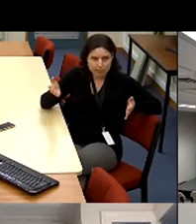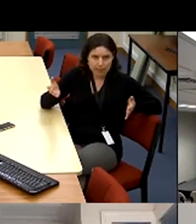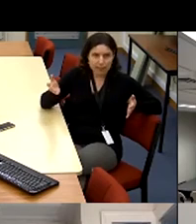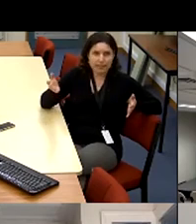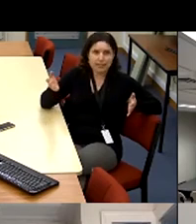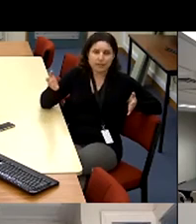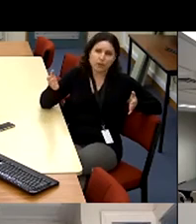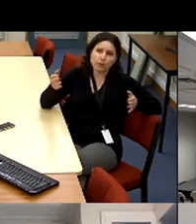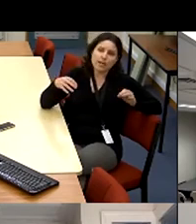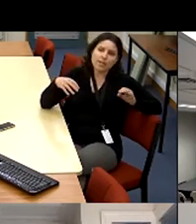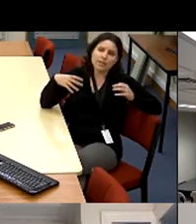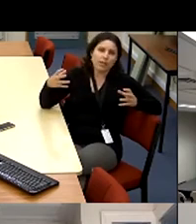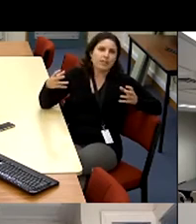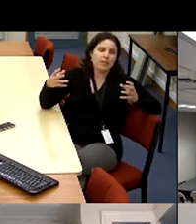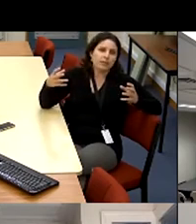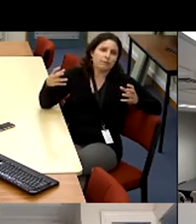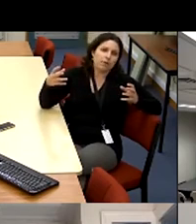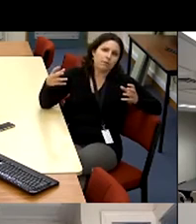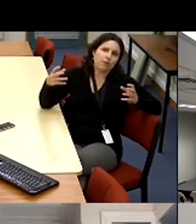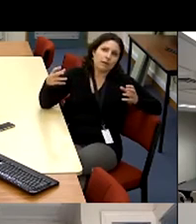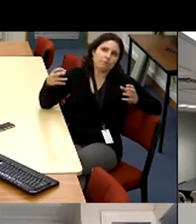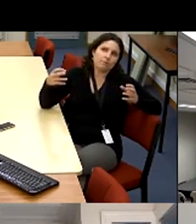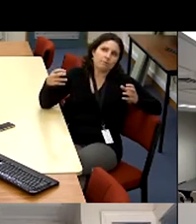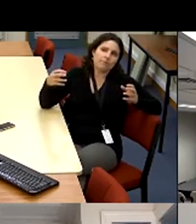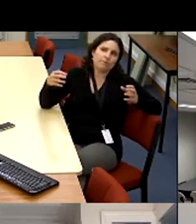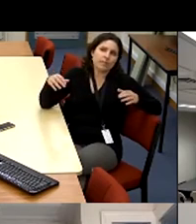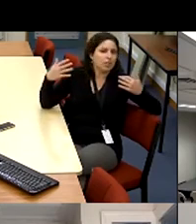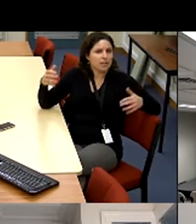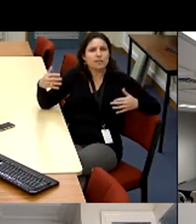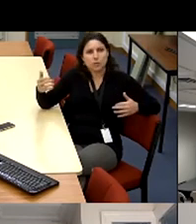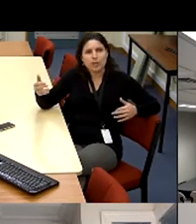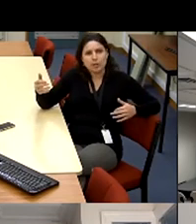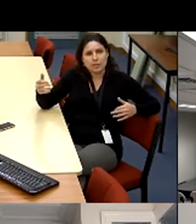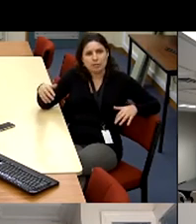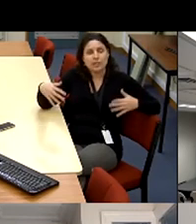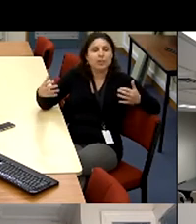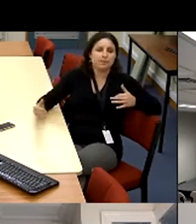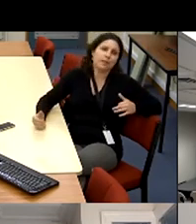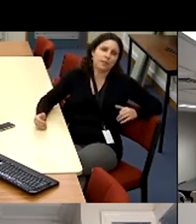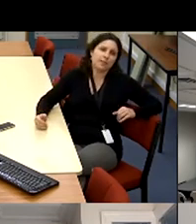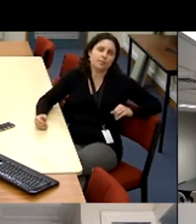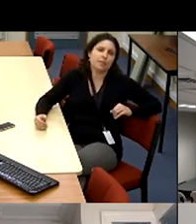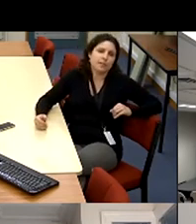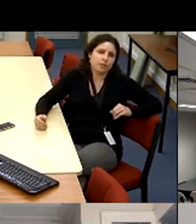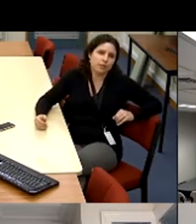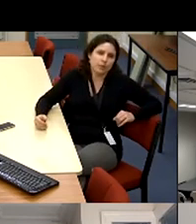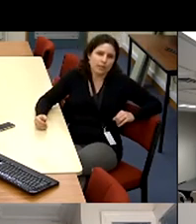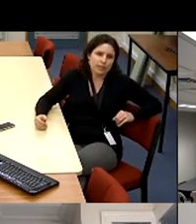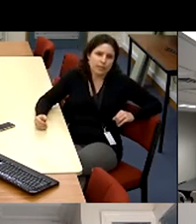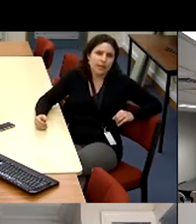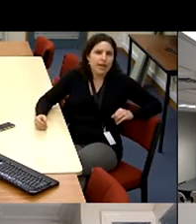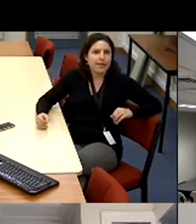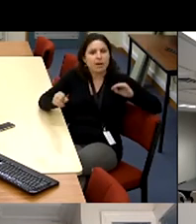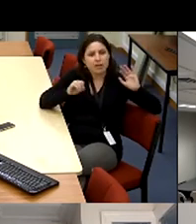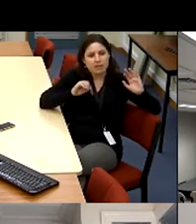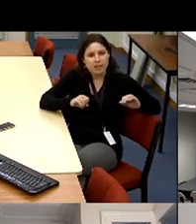Post particularly did a whole series of feature-length stories on some of the Syrian families that had been settled in